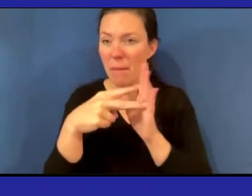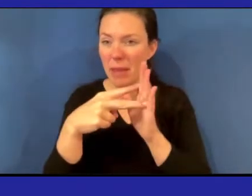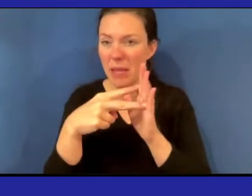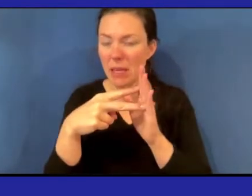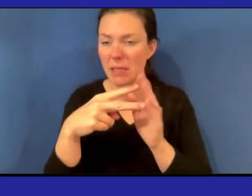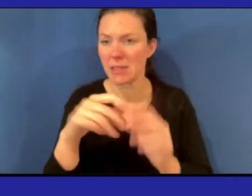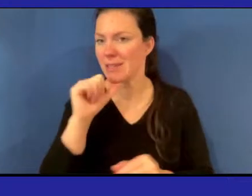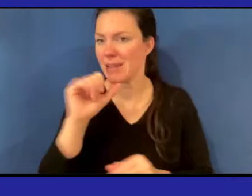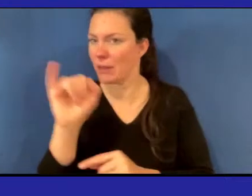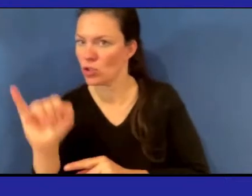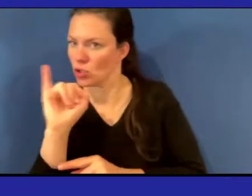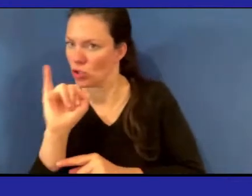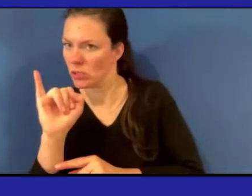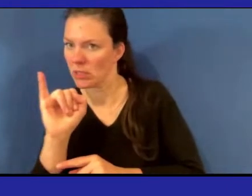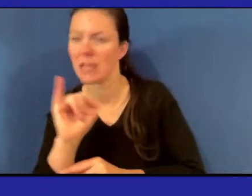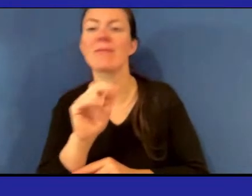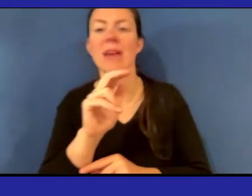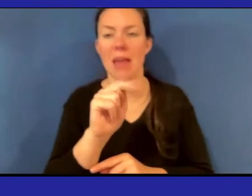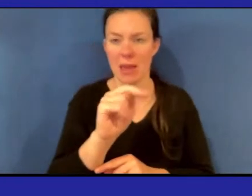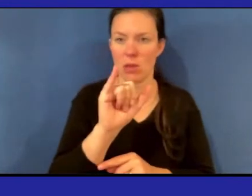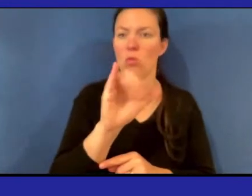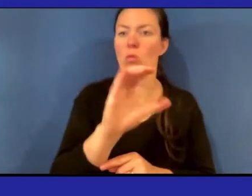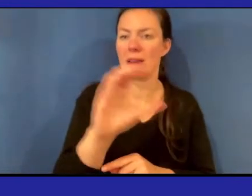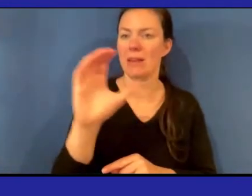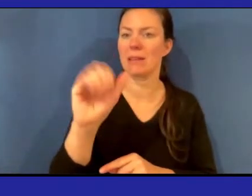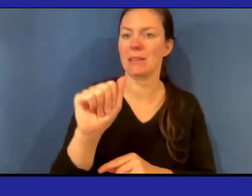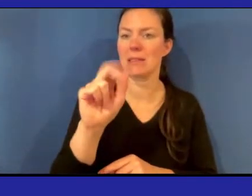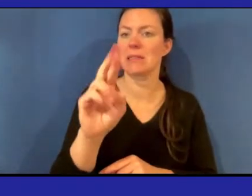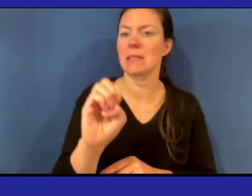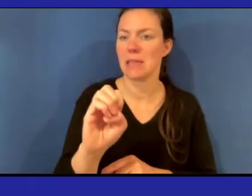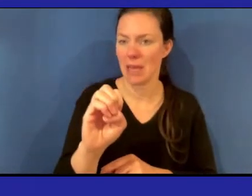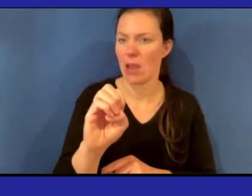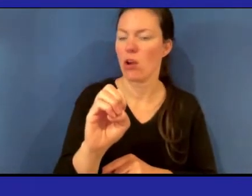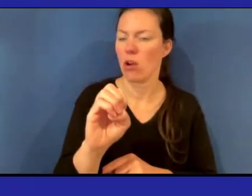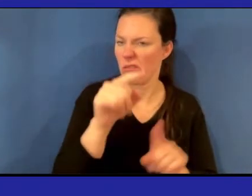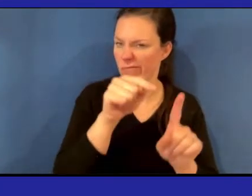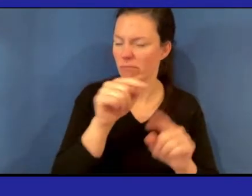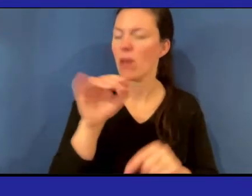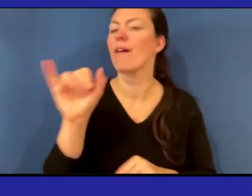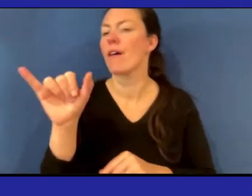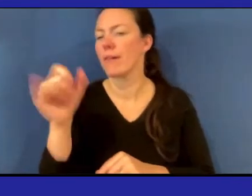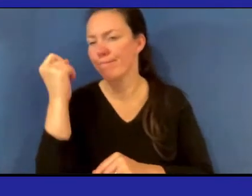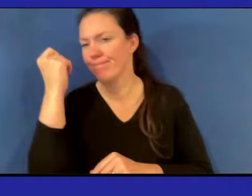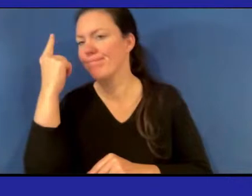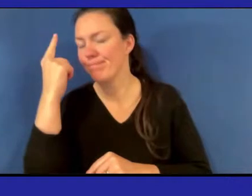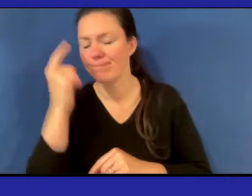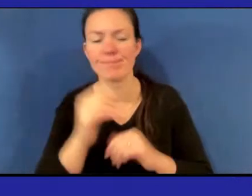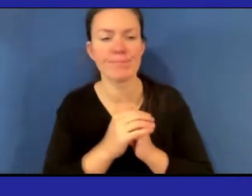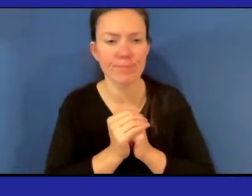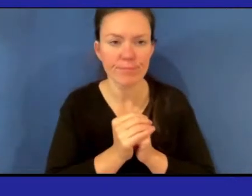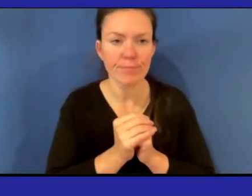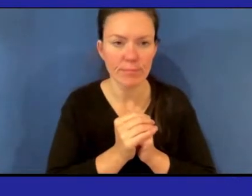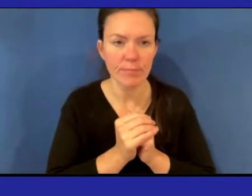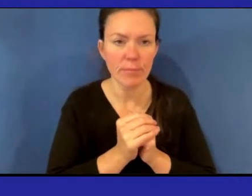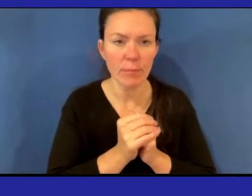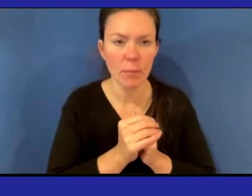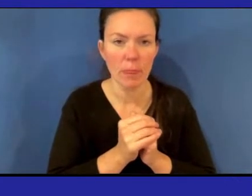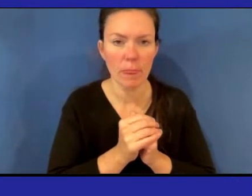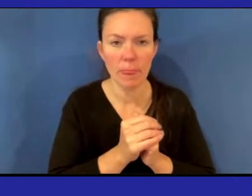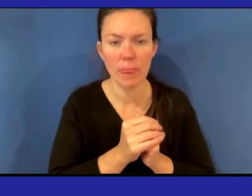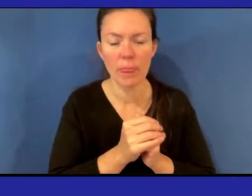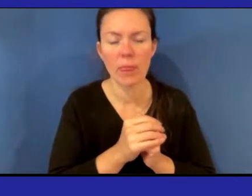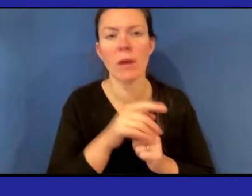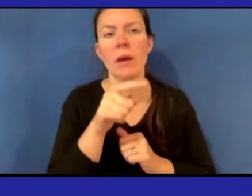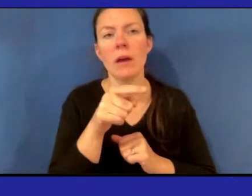they could be NYC enrolled in. care. Got it, okay, sorry, I wasn't sure what that, all right. And then, this is you have front